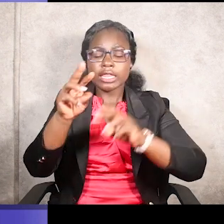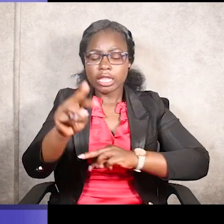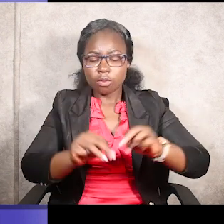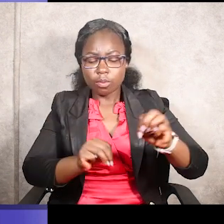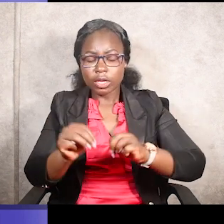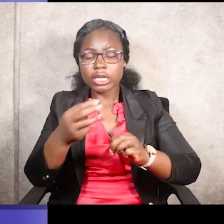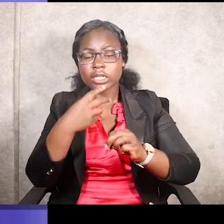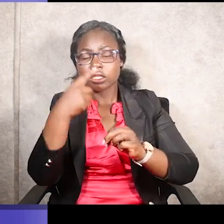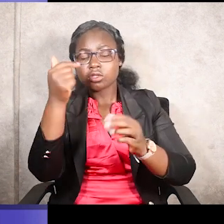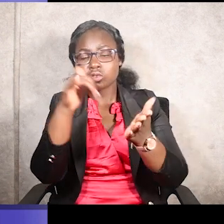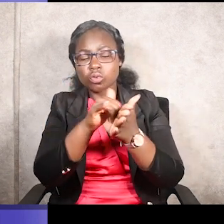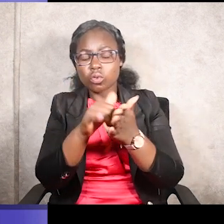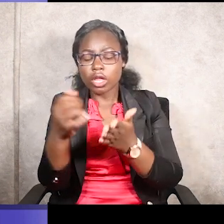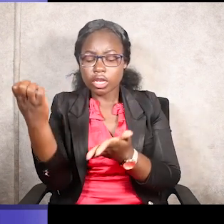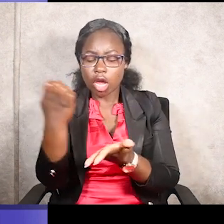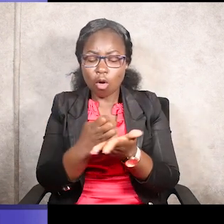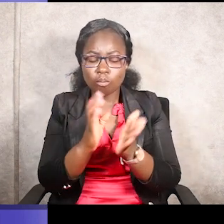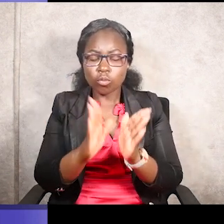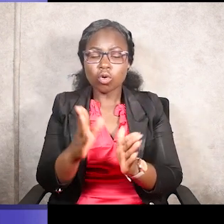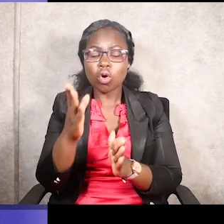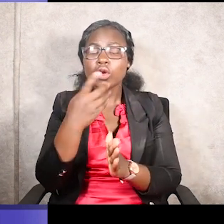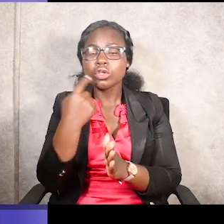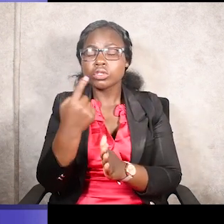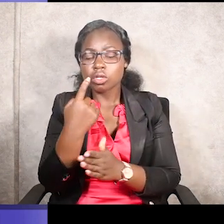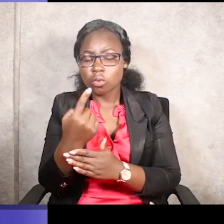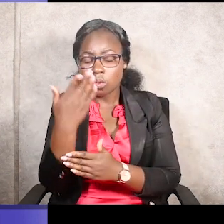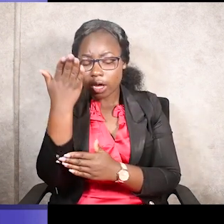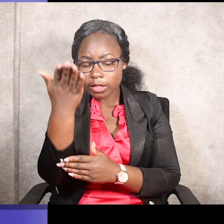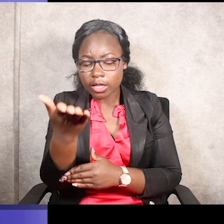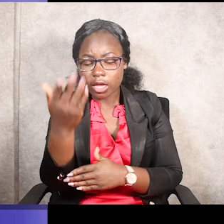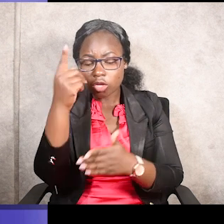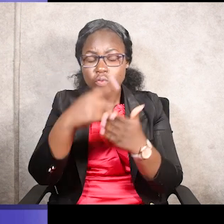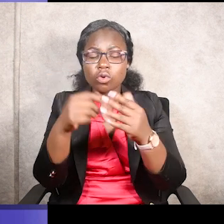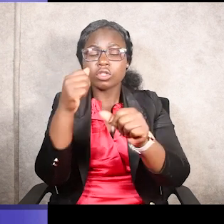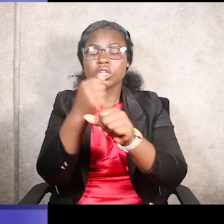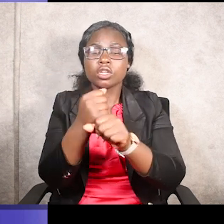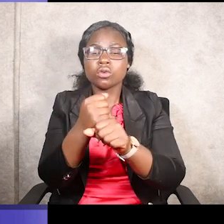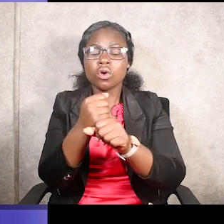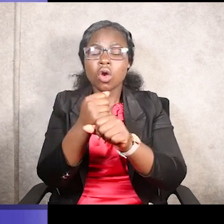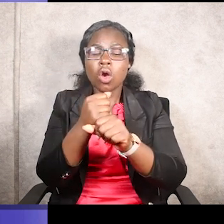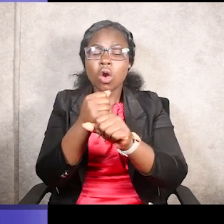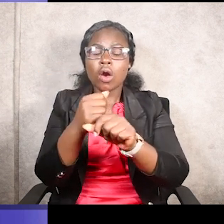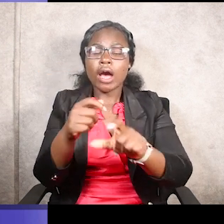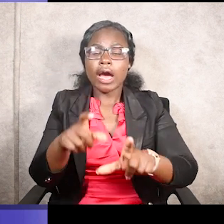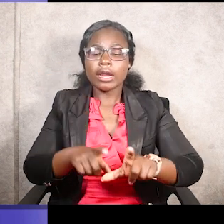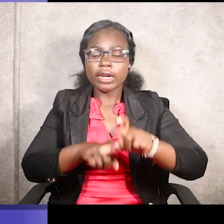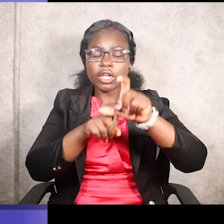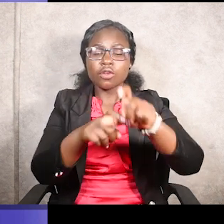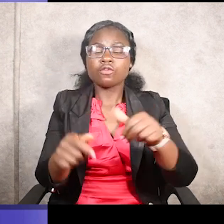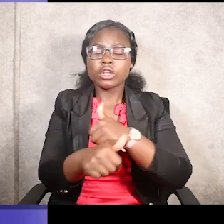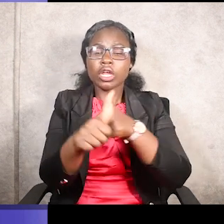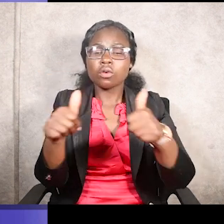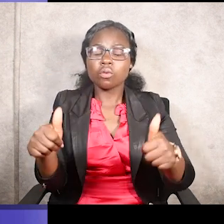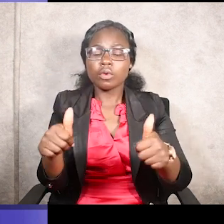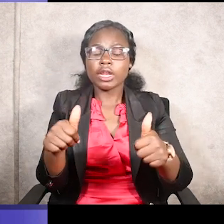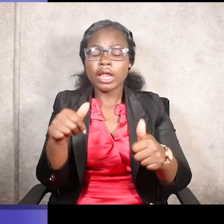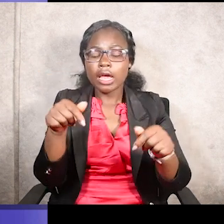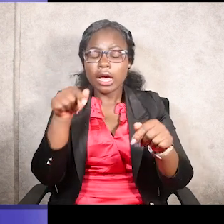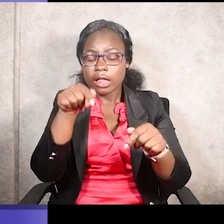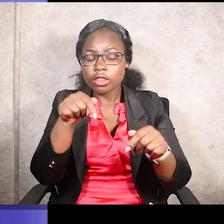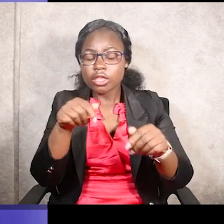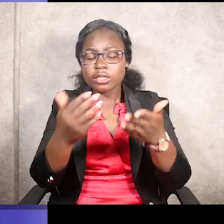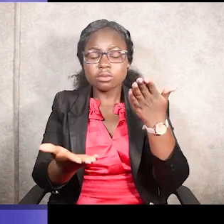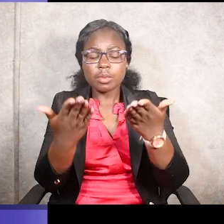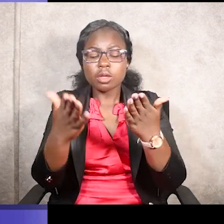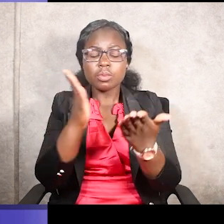so that employees who are exemplary in what they do are rewarded well, and this could either